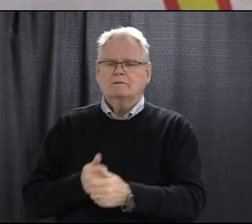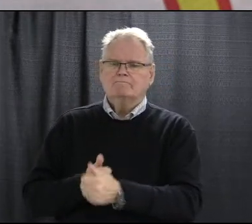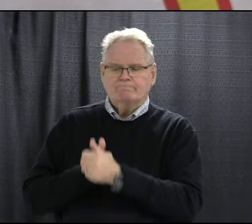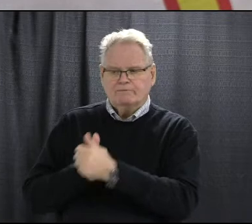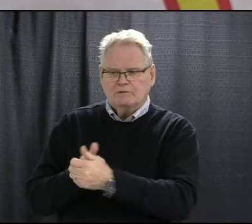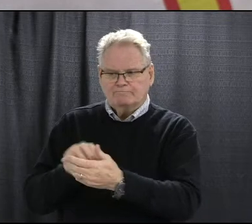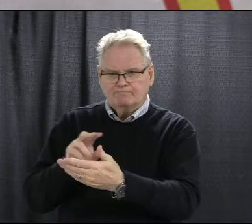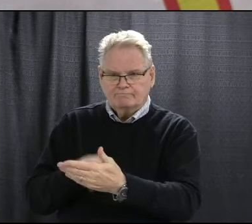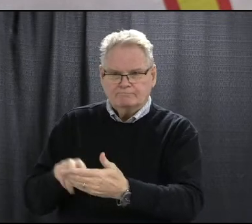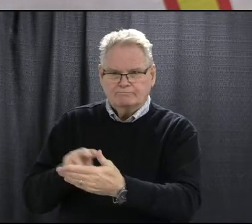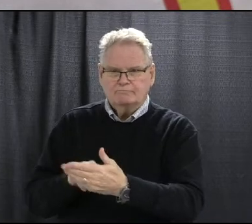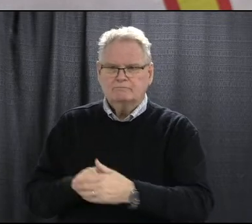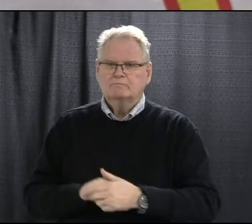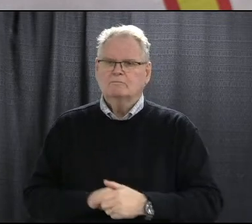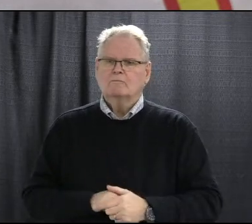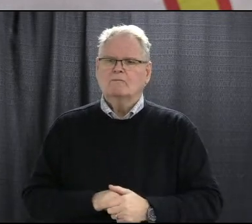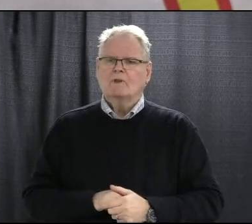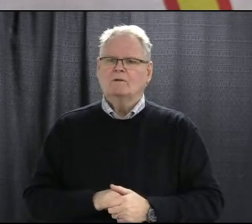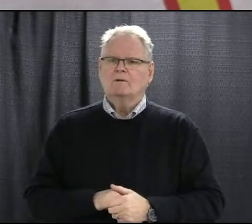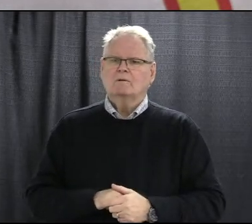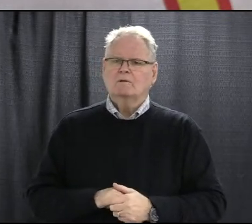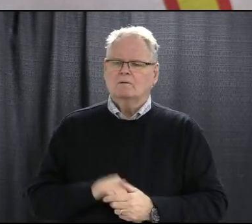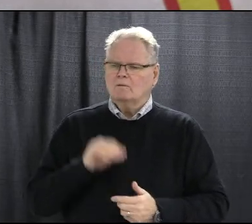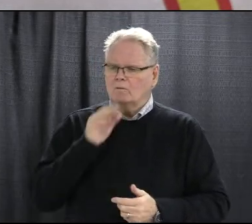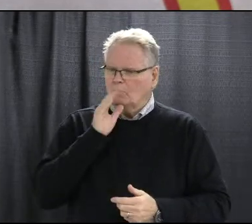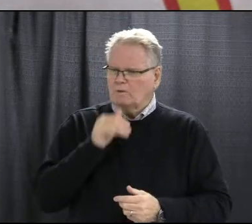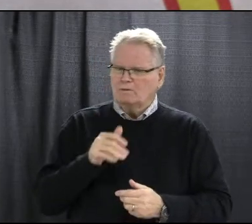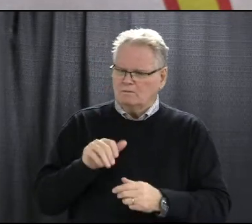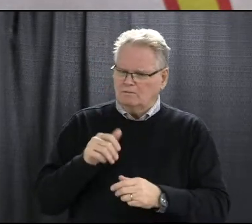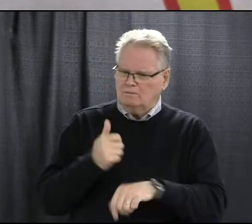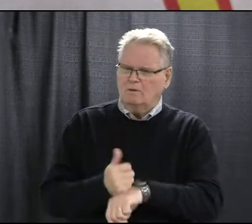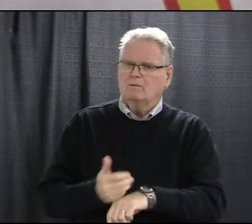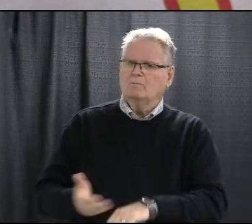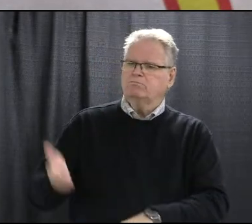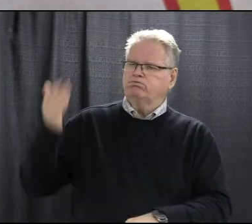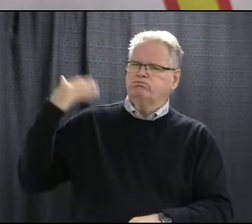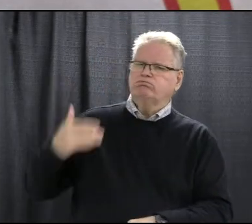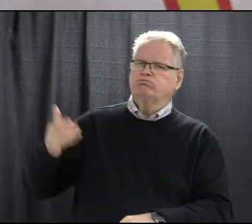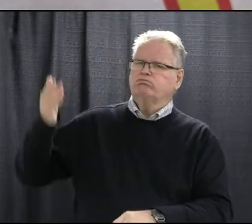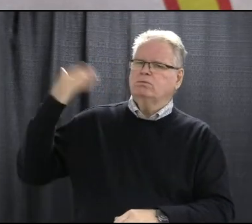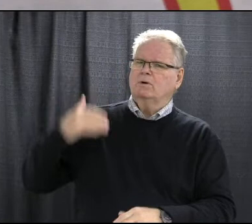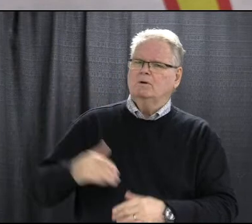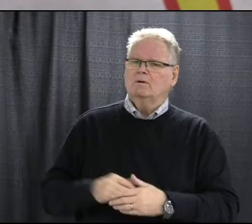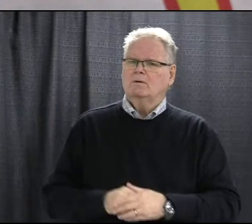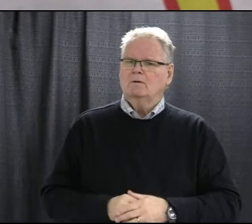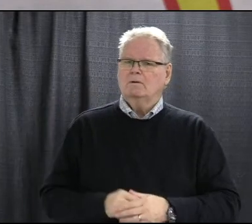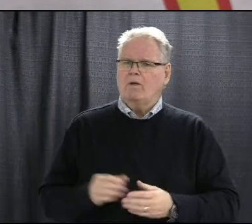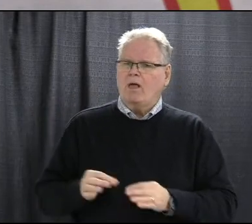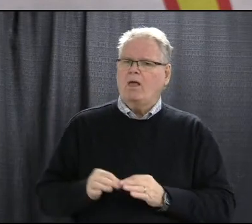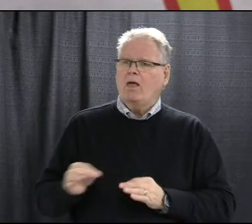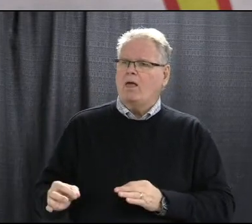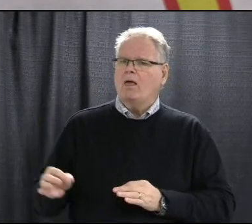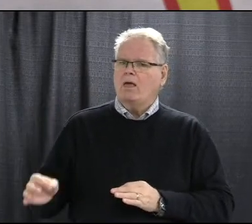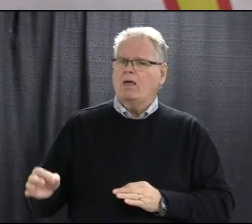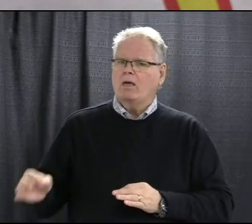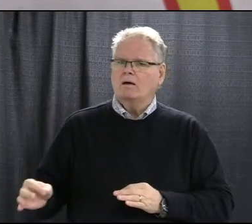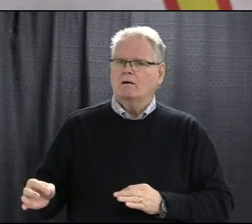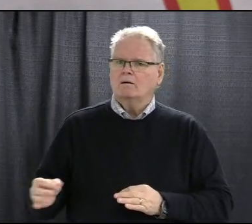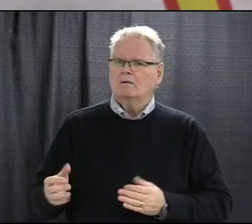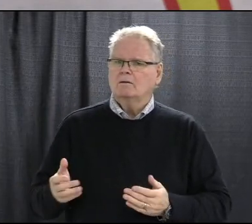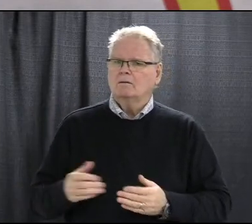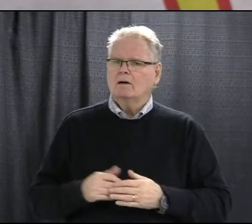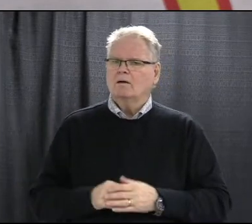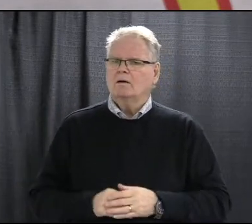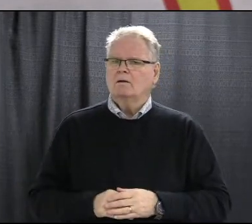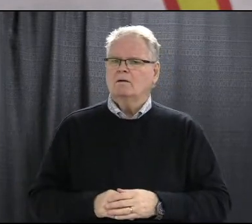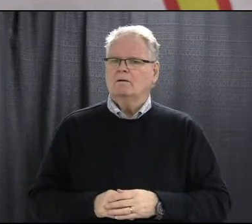some of these senior supports? Well, I mean, we can't change the past, but we can certainly change the future. You know,